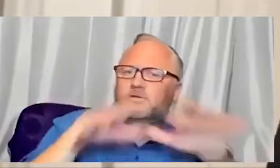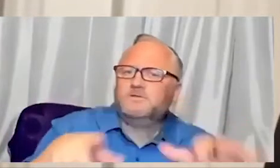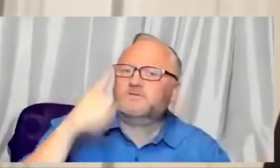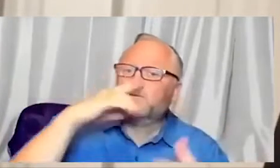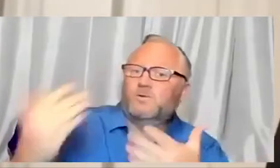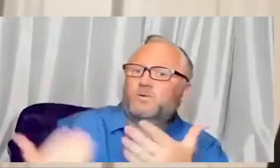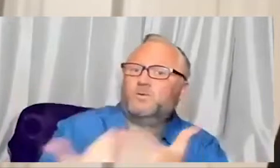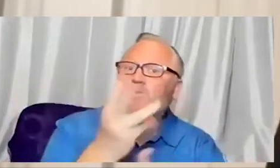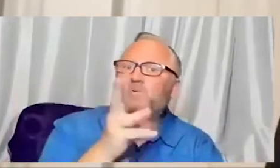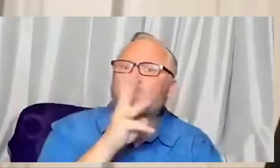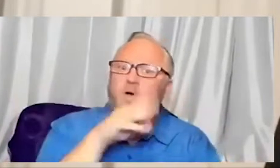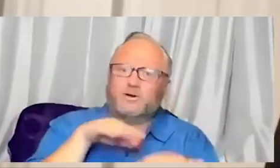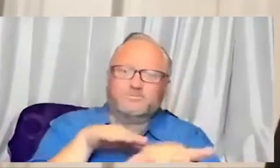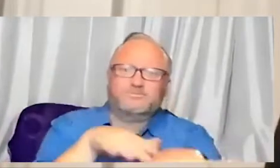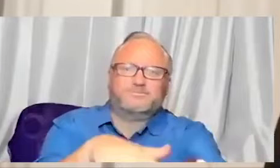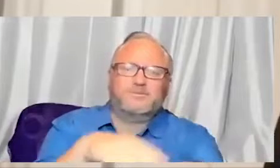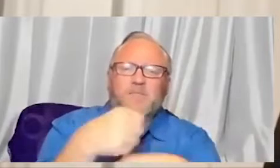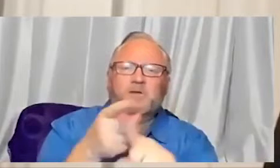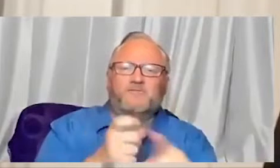waterway emergent?